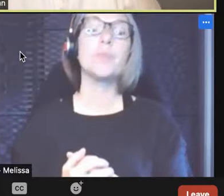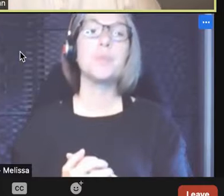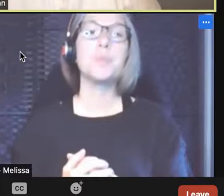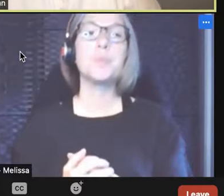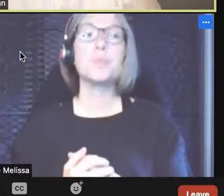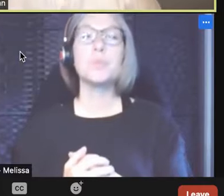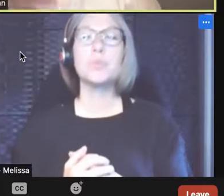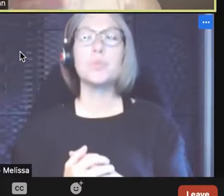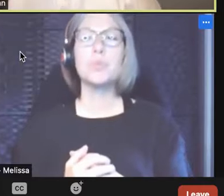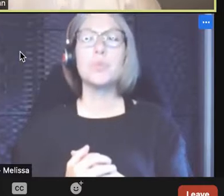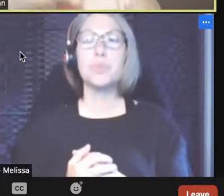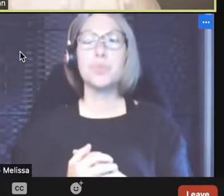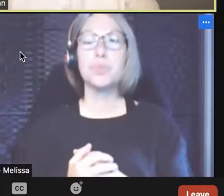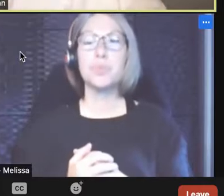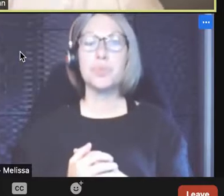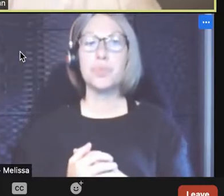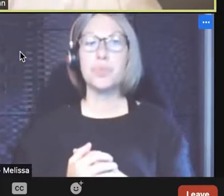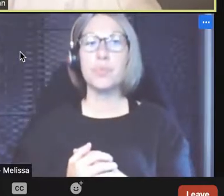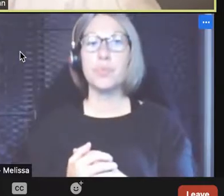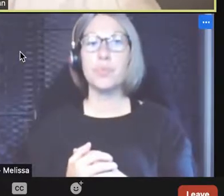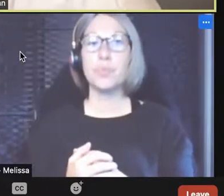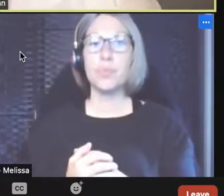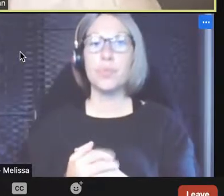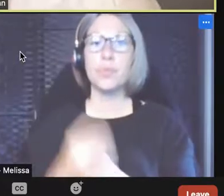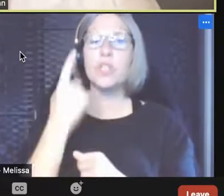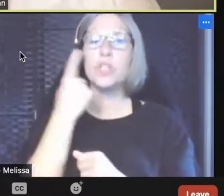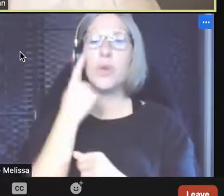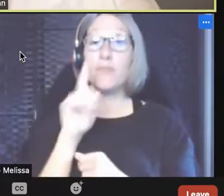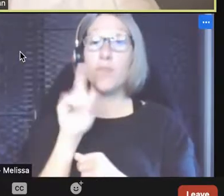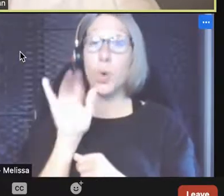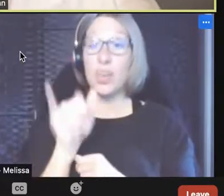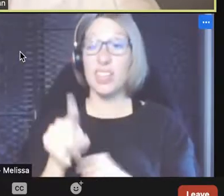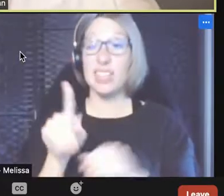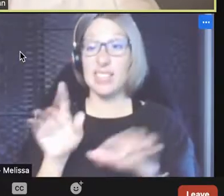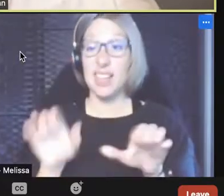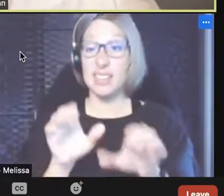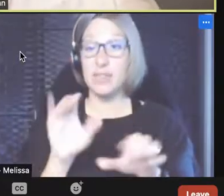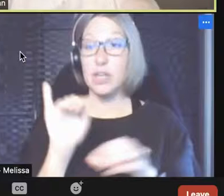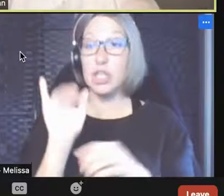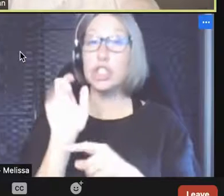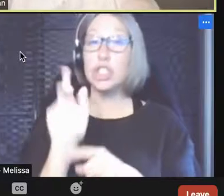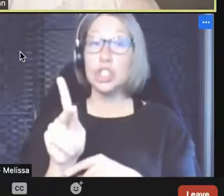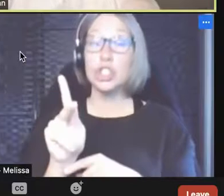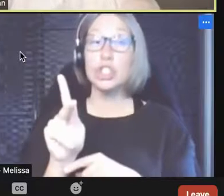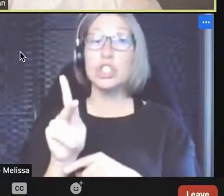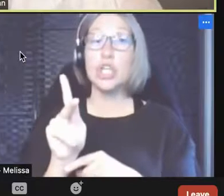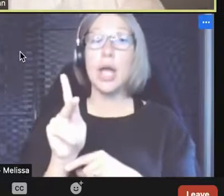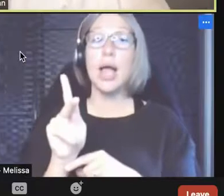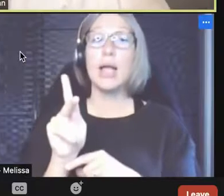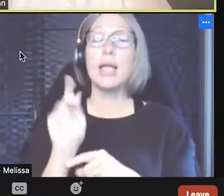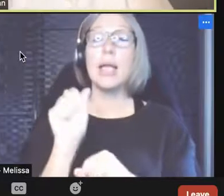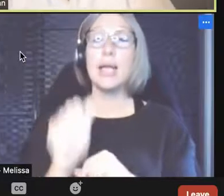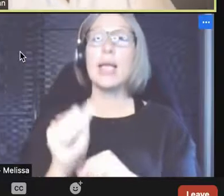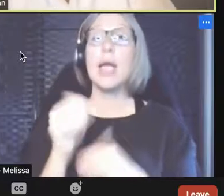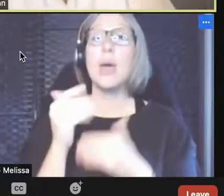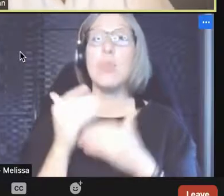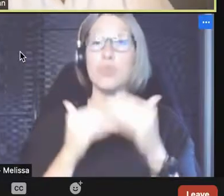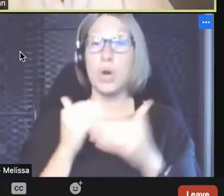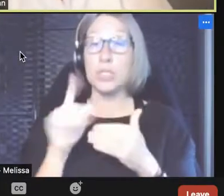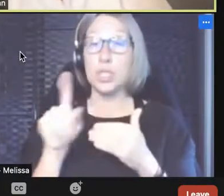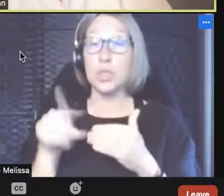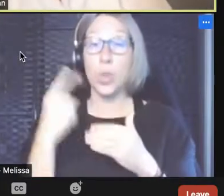all right, well, let's just go to this. So for his literacy activity, Jack will be able to process only the auditory